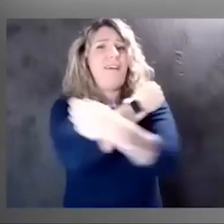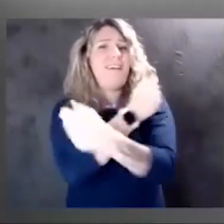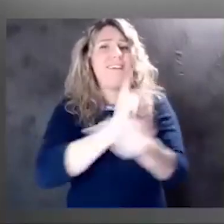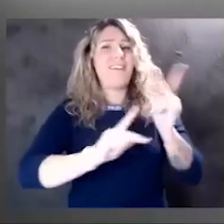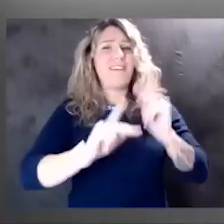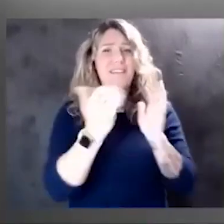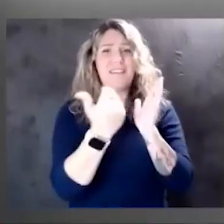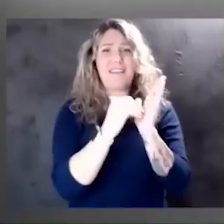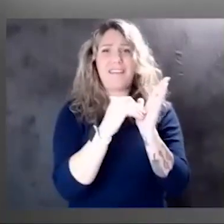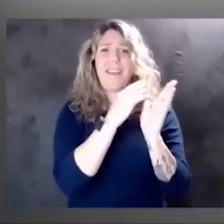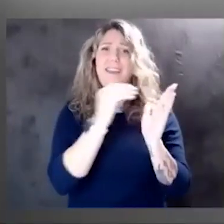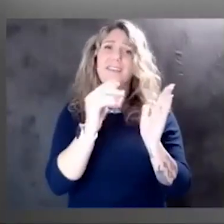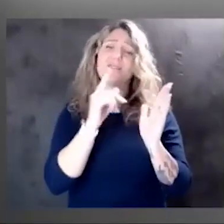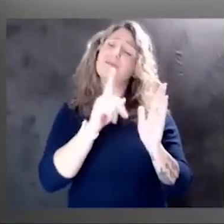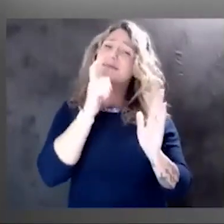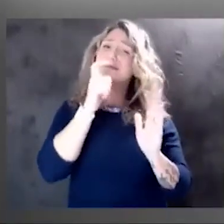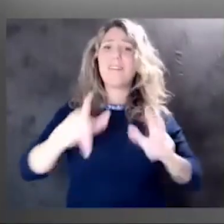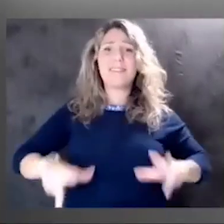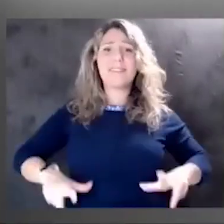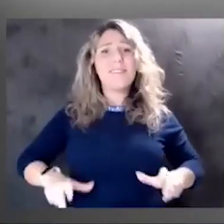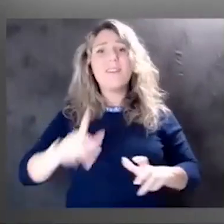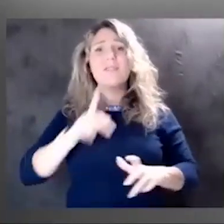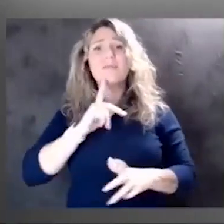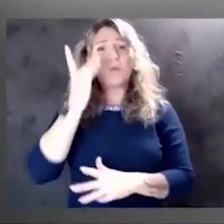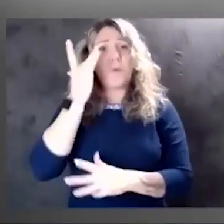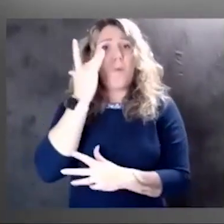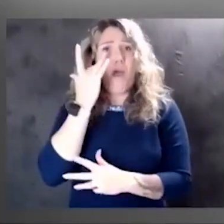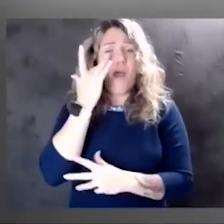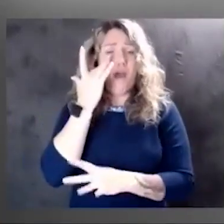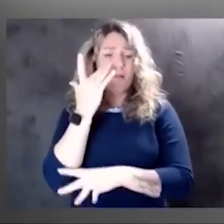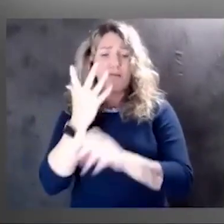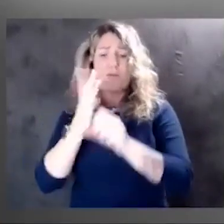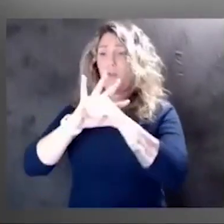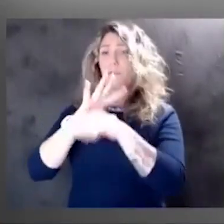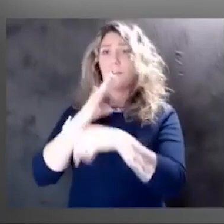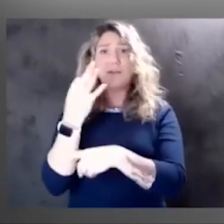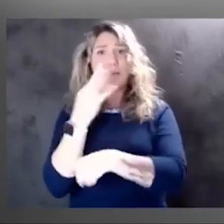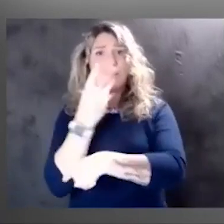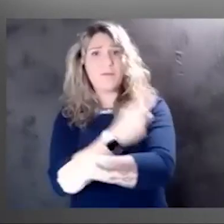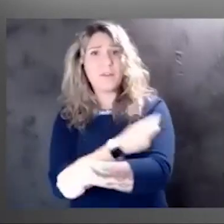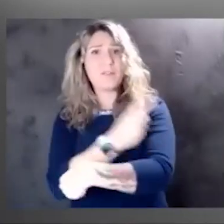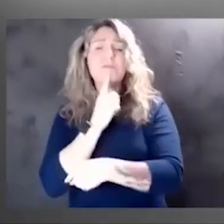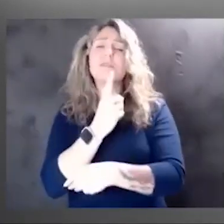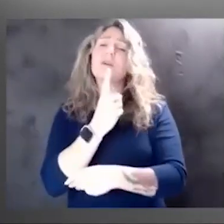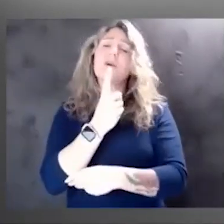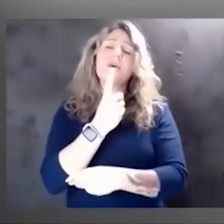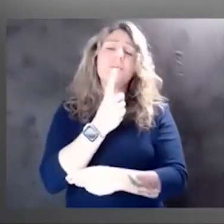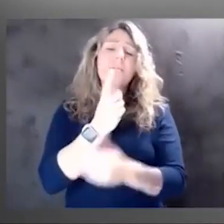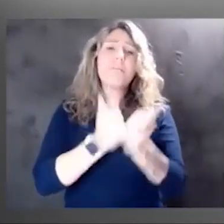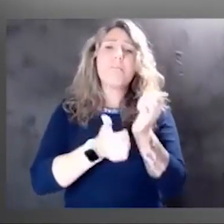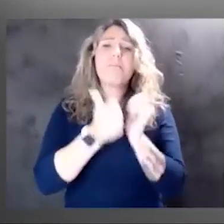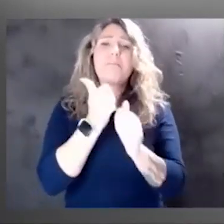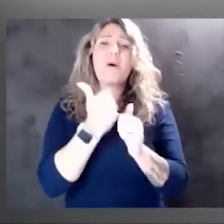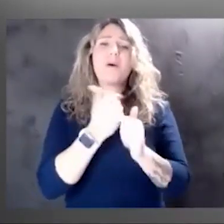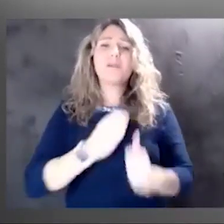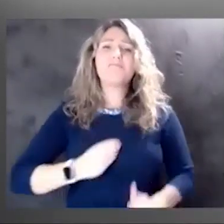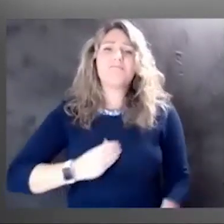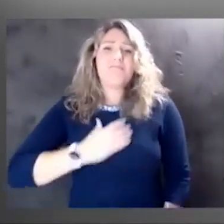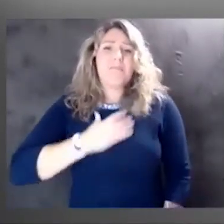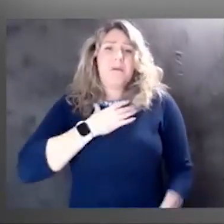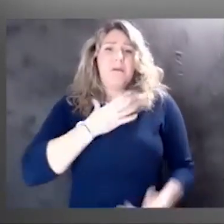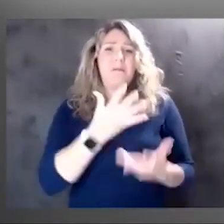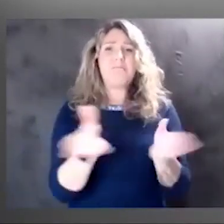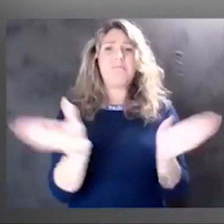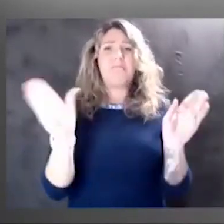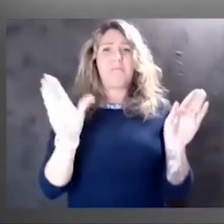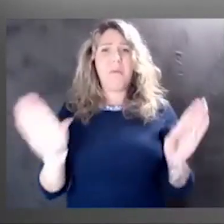do. Because getting the COVID-19 vaccine is one of the most fulfilling public health acts I have